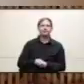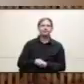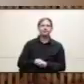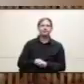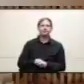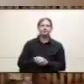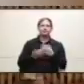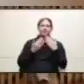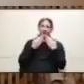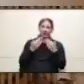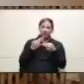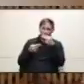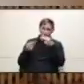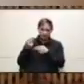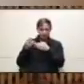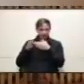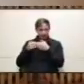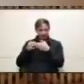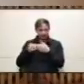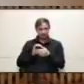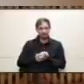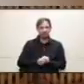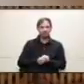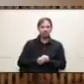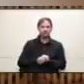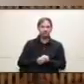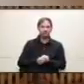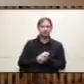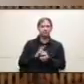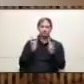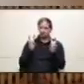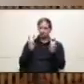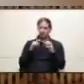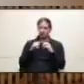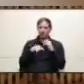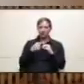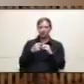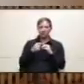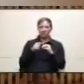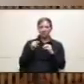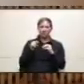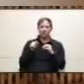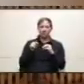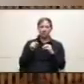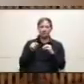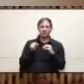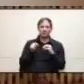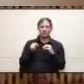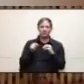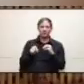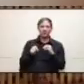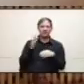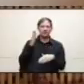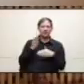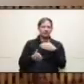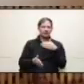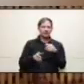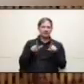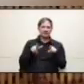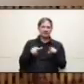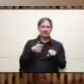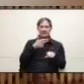Thank you, Honorable Member. The job evaluation for Mahikeng was completed on the 17th of